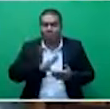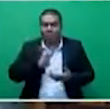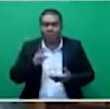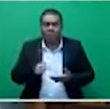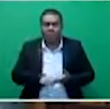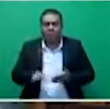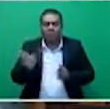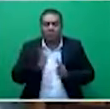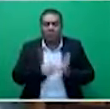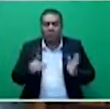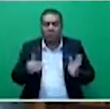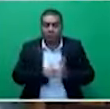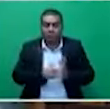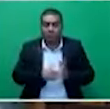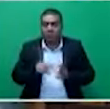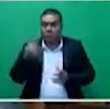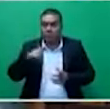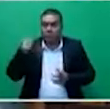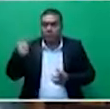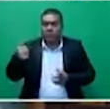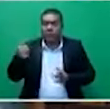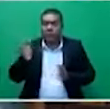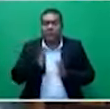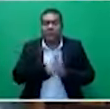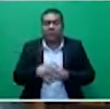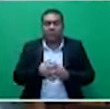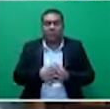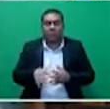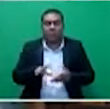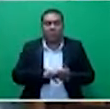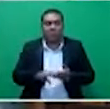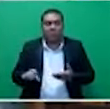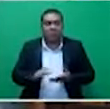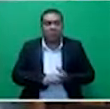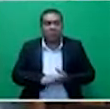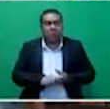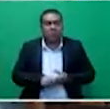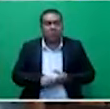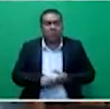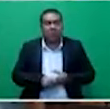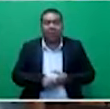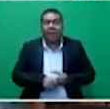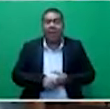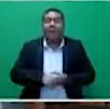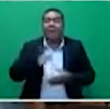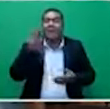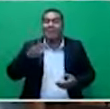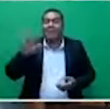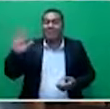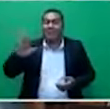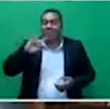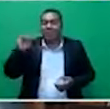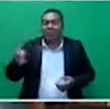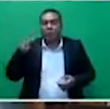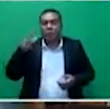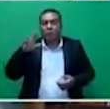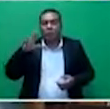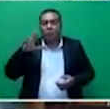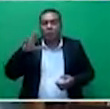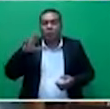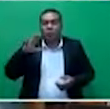of US $26,000. The US has a debt per capita of US $95,000. While Japan's per